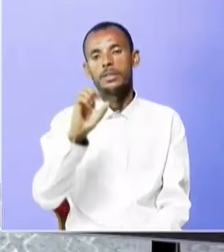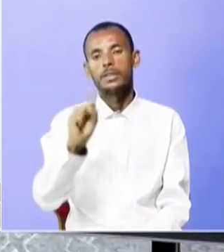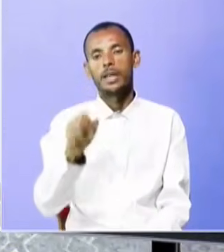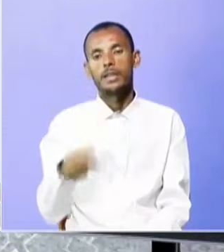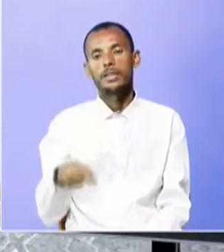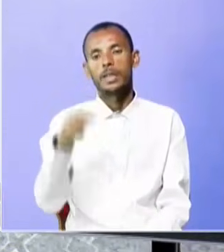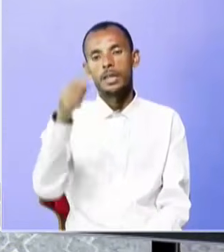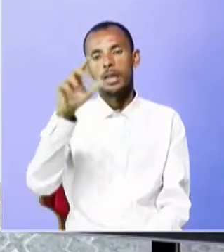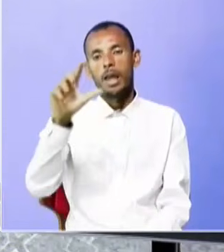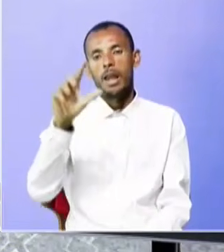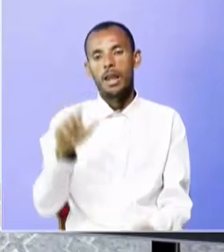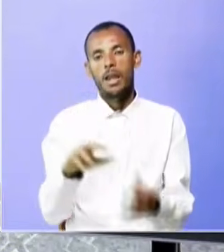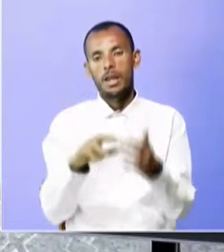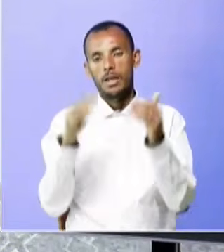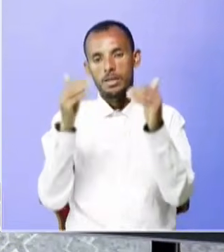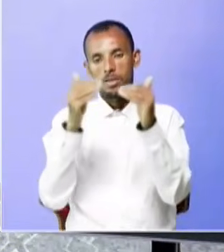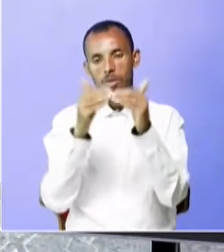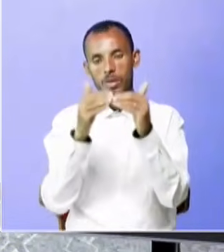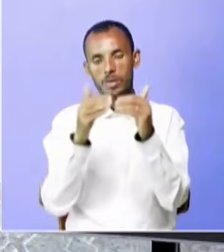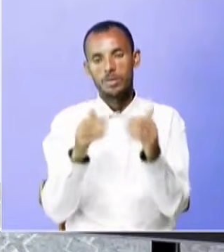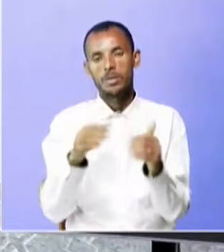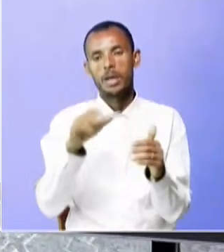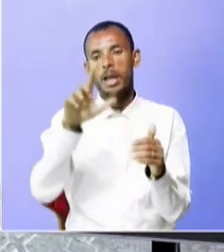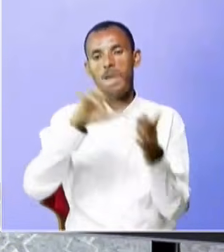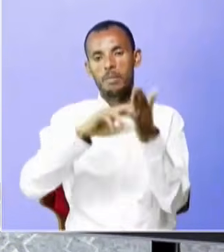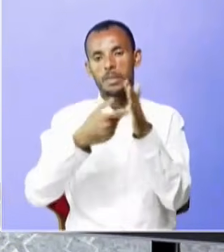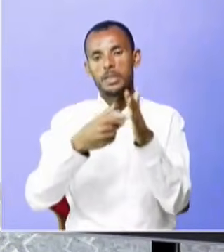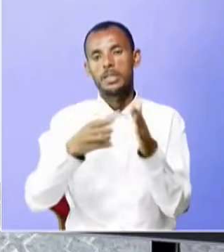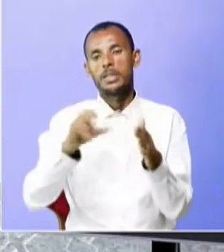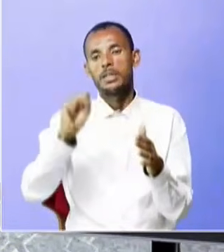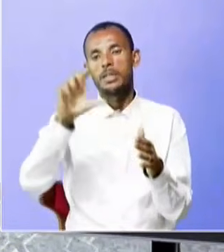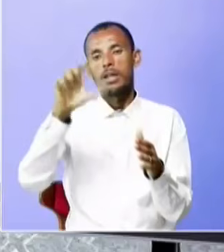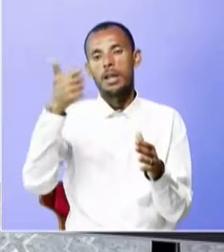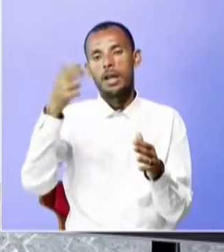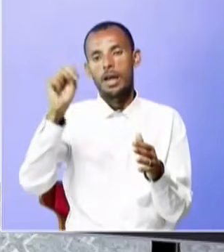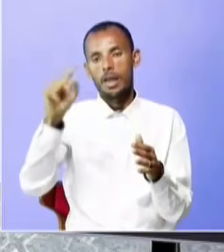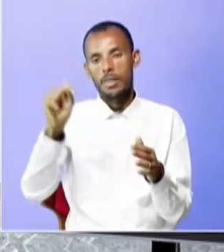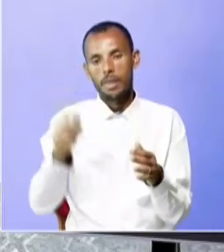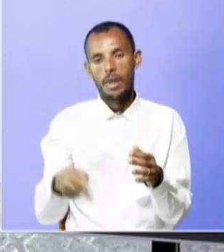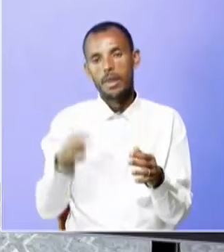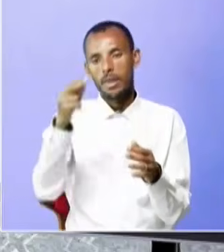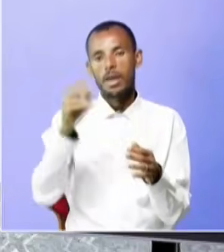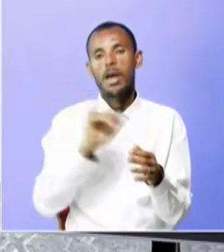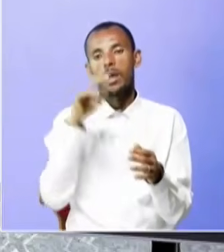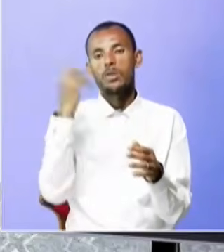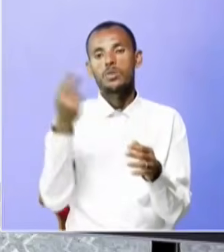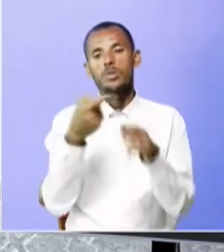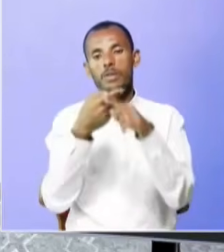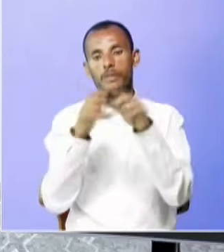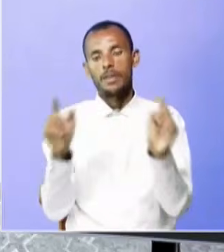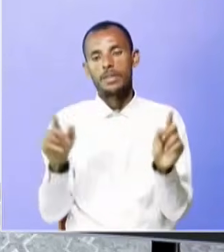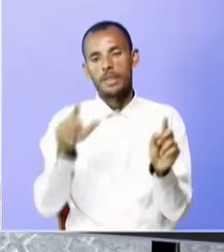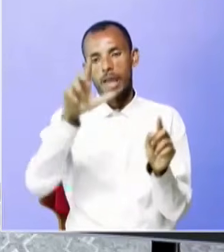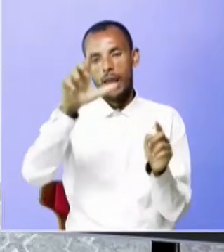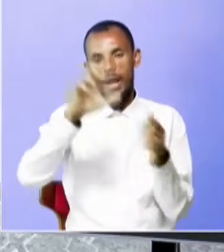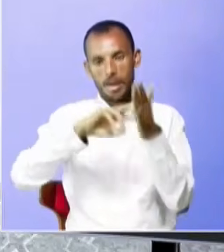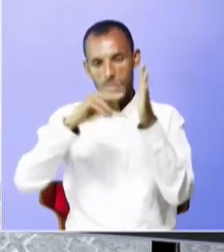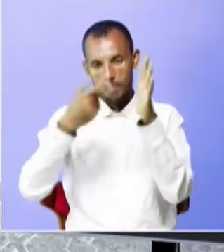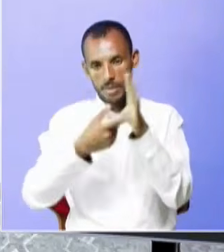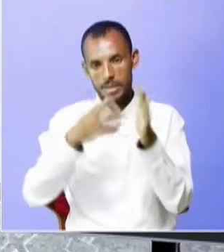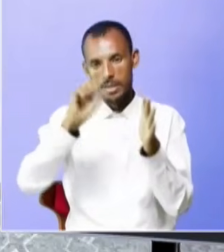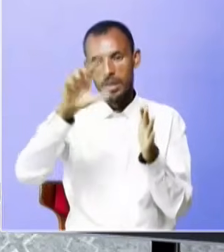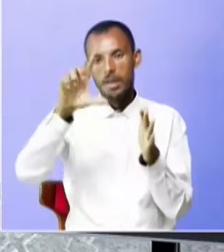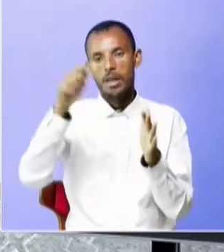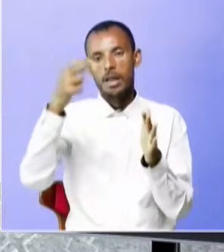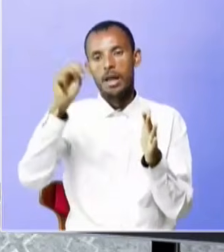height, this L is the slant height. Okay, always I use to differentiate the slant